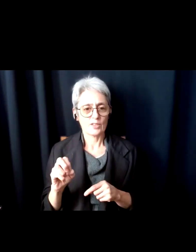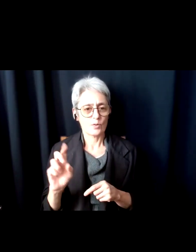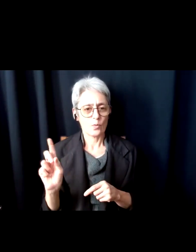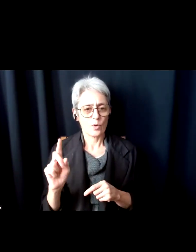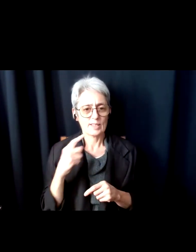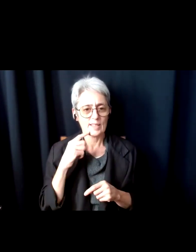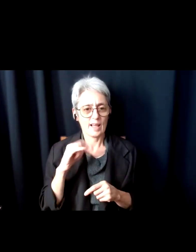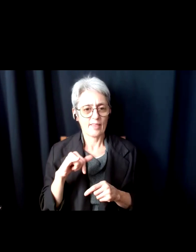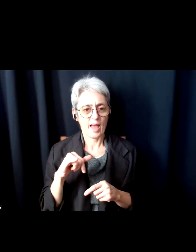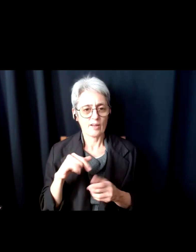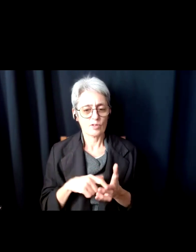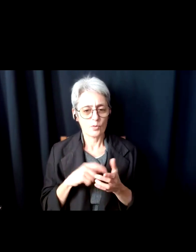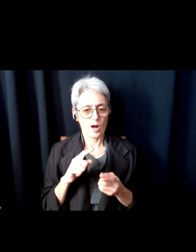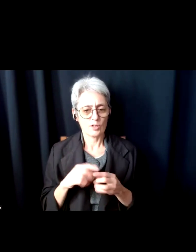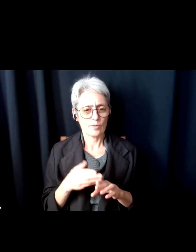question?